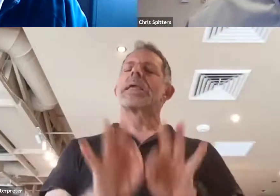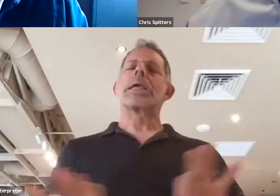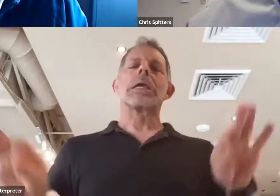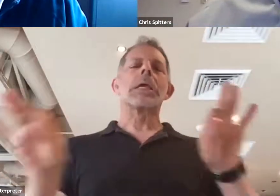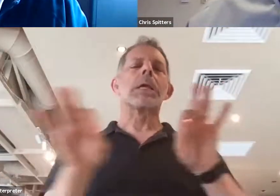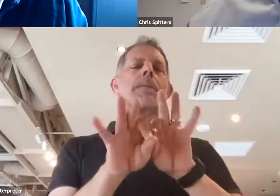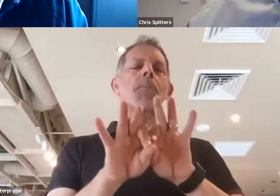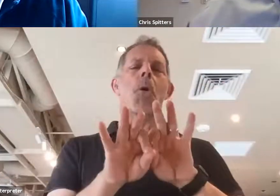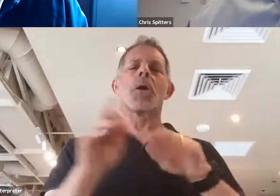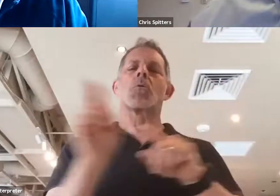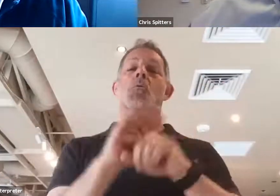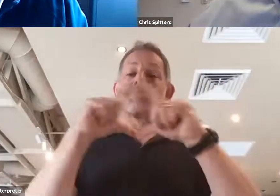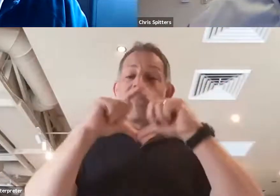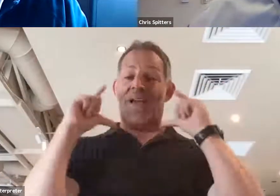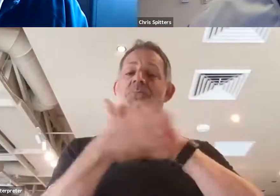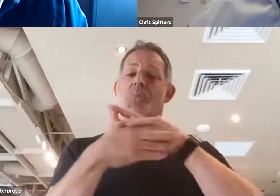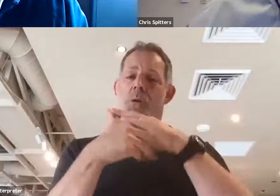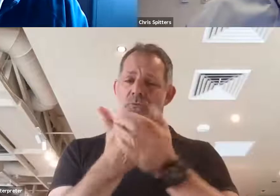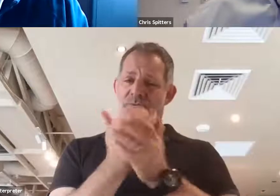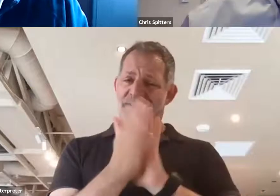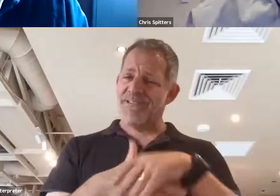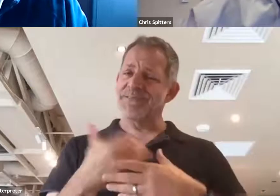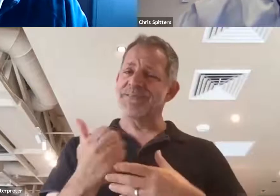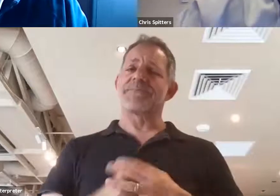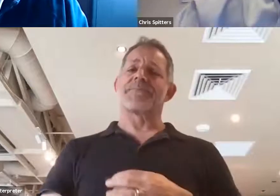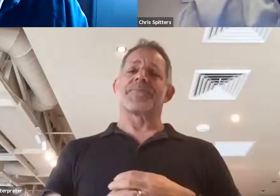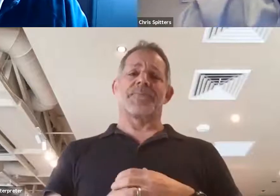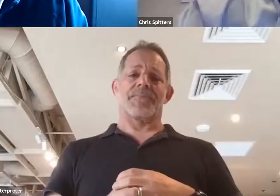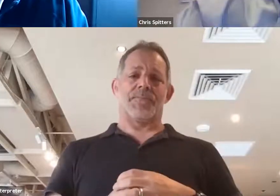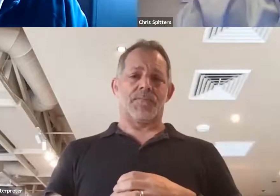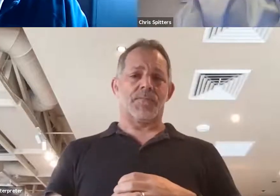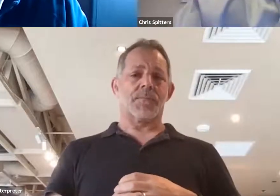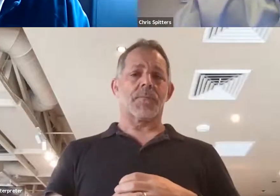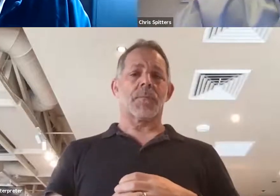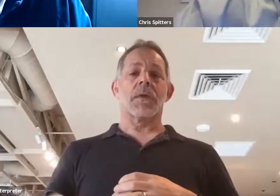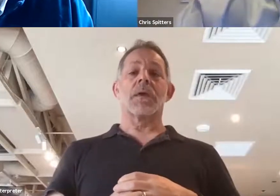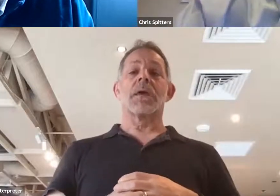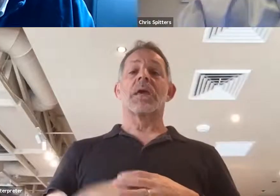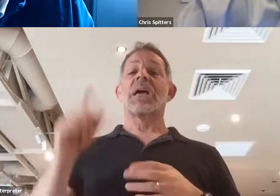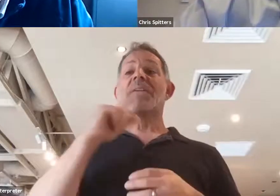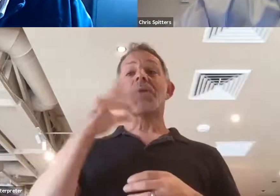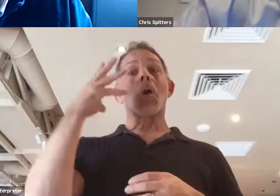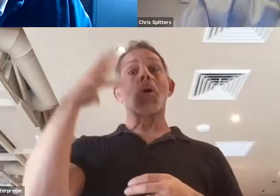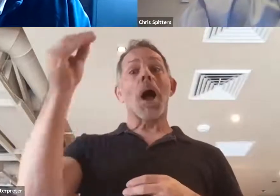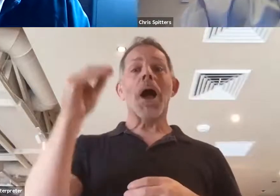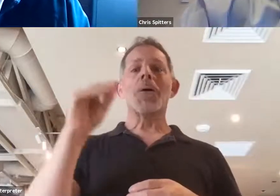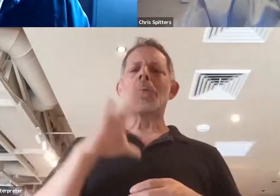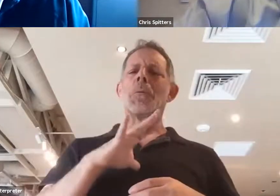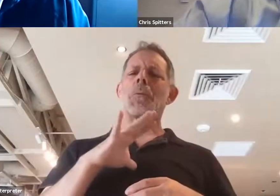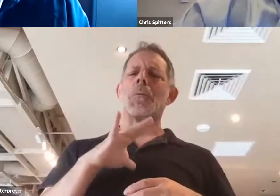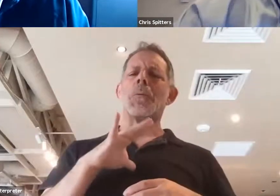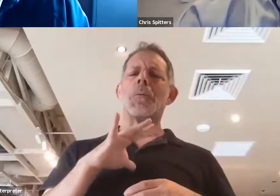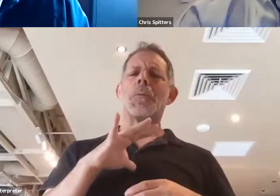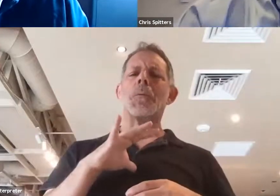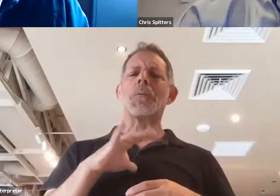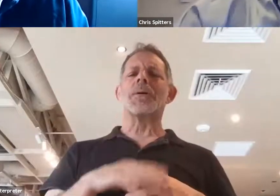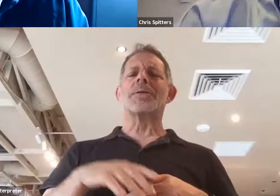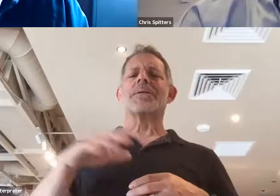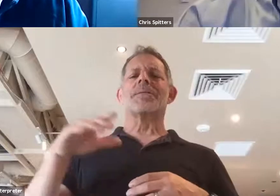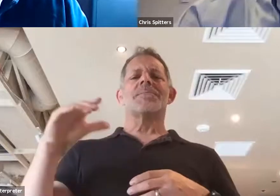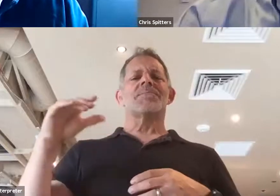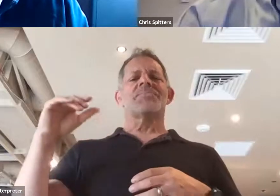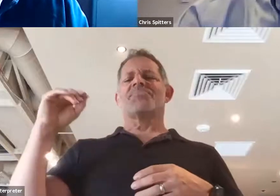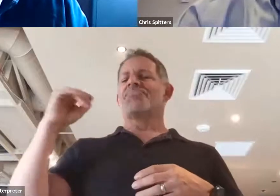of outdoor air and ultraviolet light from the sun to help us fight the virus. So all the more important to focus on